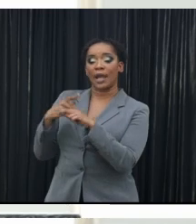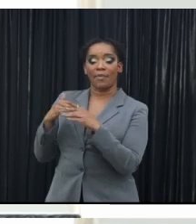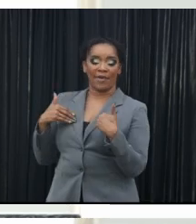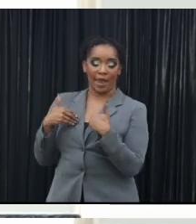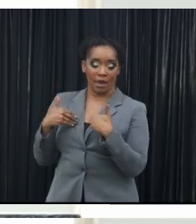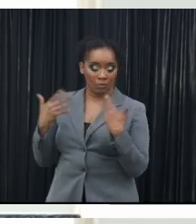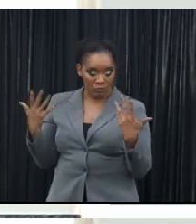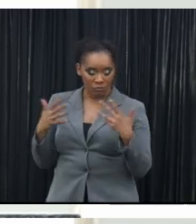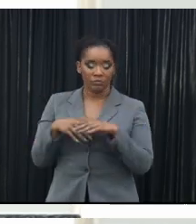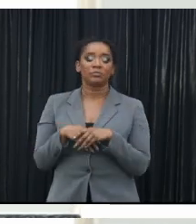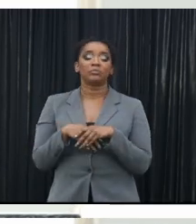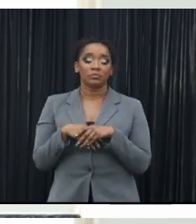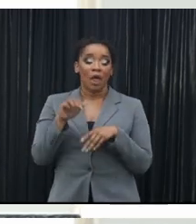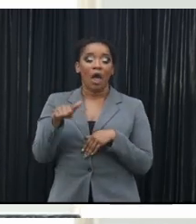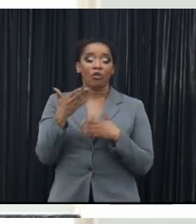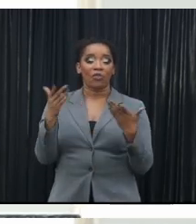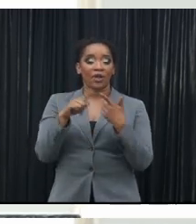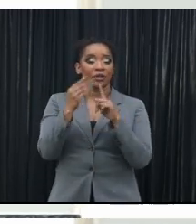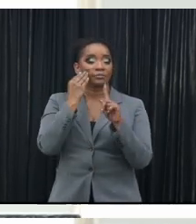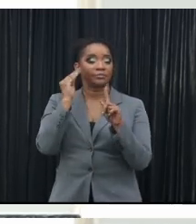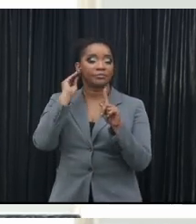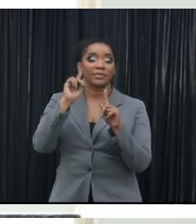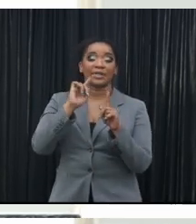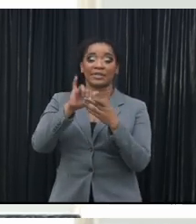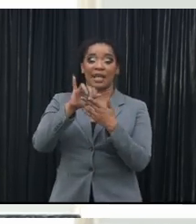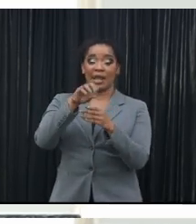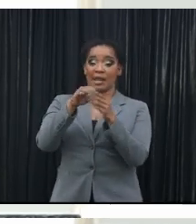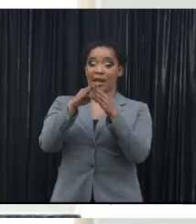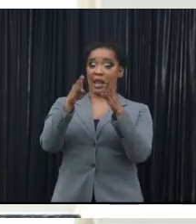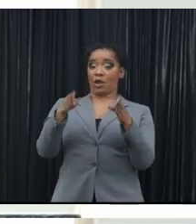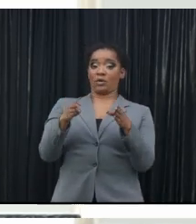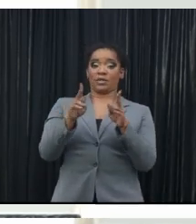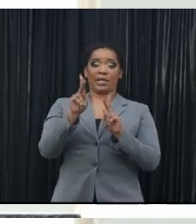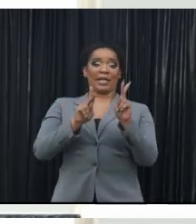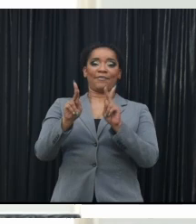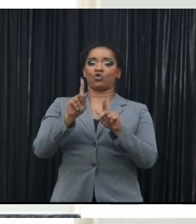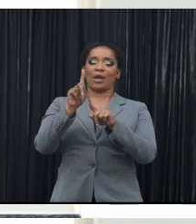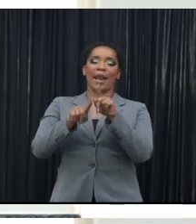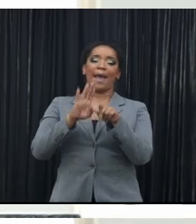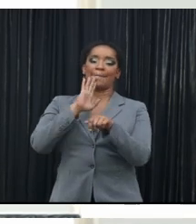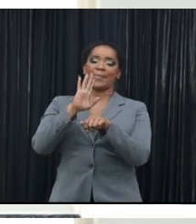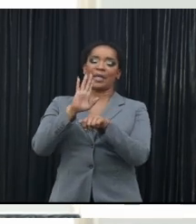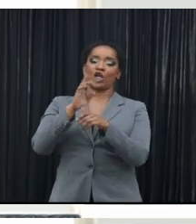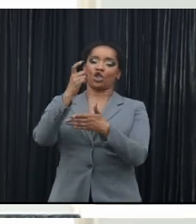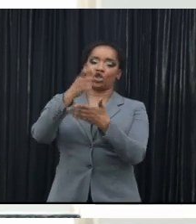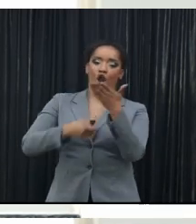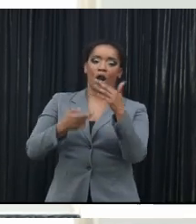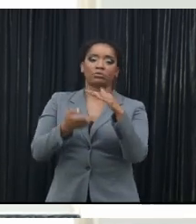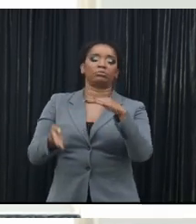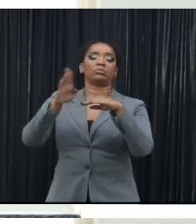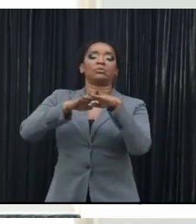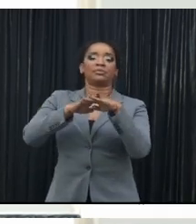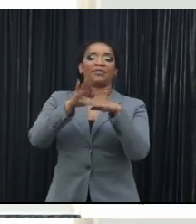The other thing to keep in mind is that in housing, individuals cannot be charged additional pet fees or